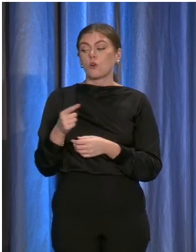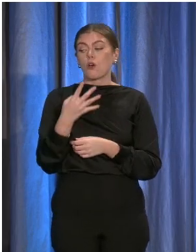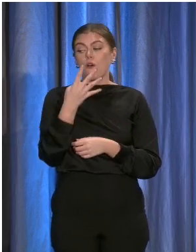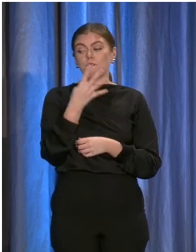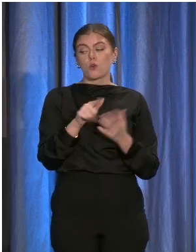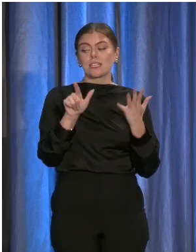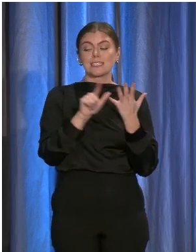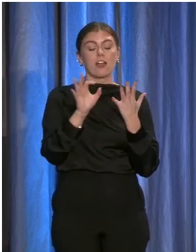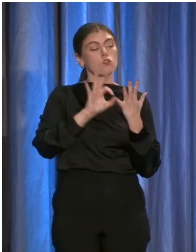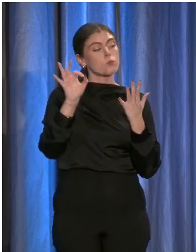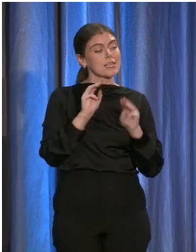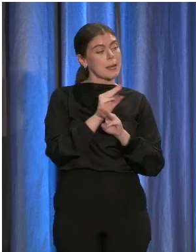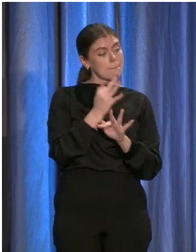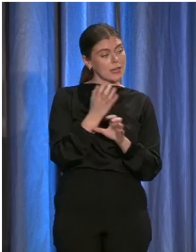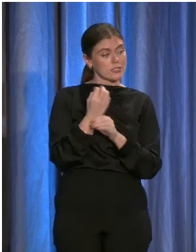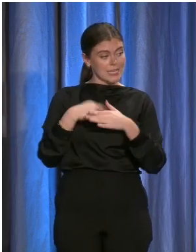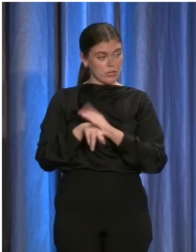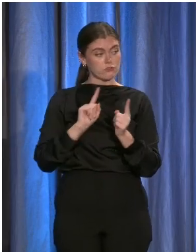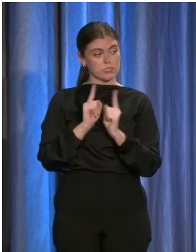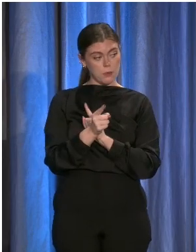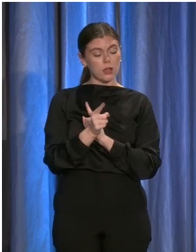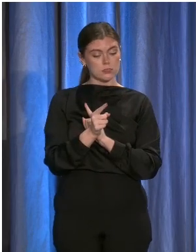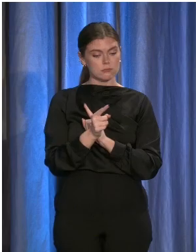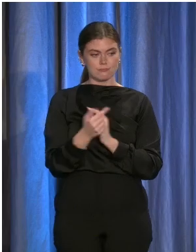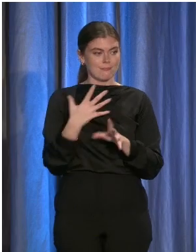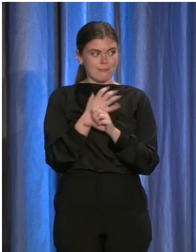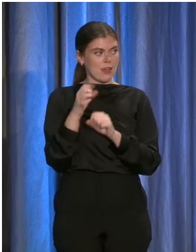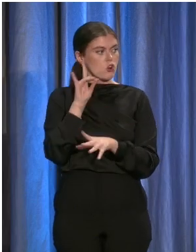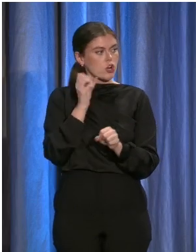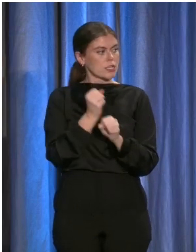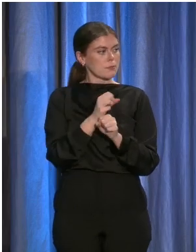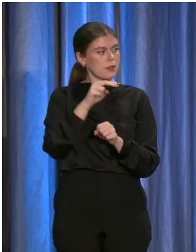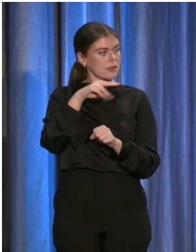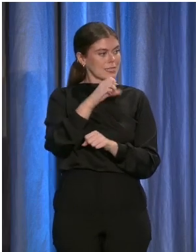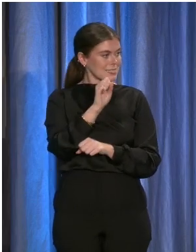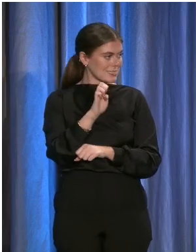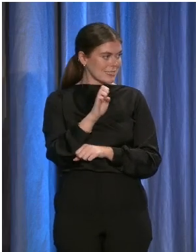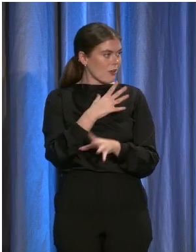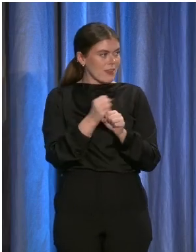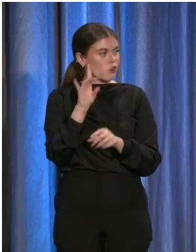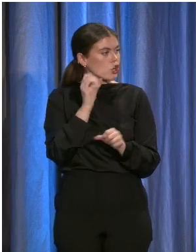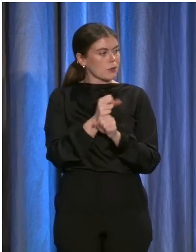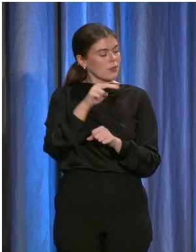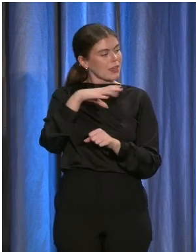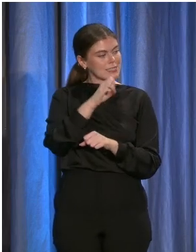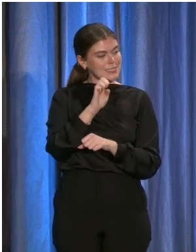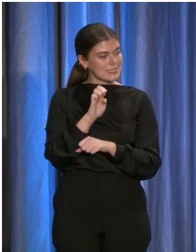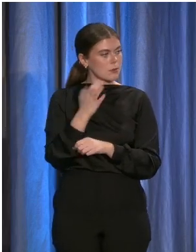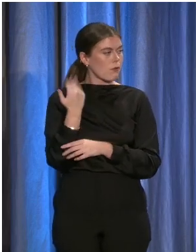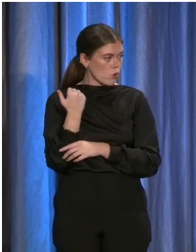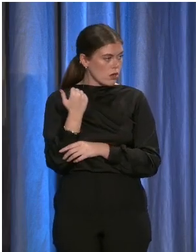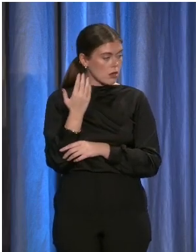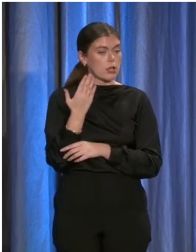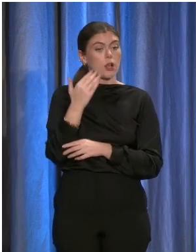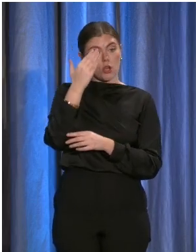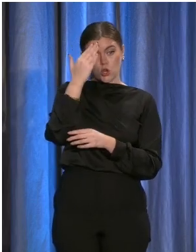47% of parents, carers who responded to our surveys had never heard of the NCSE. What they knew